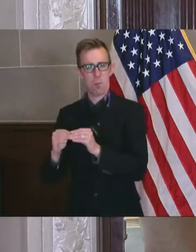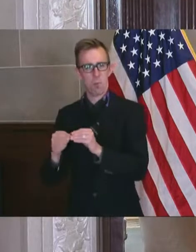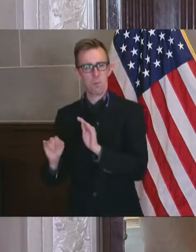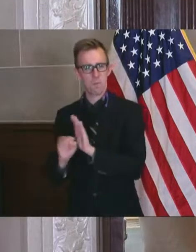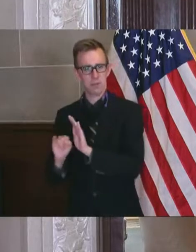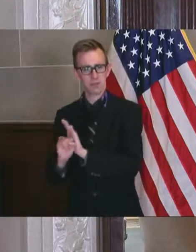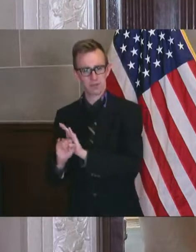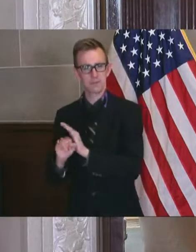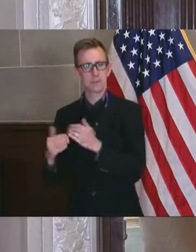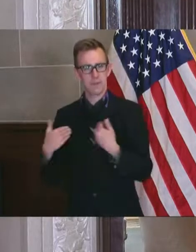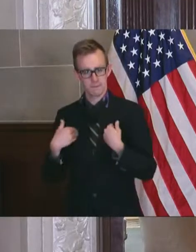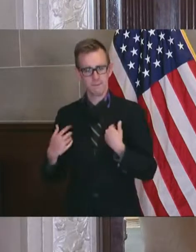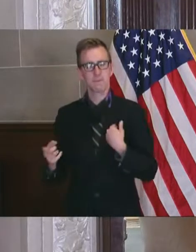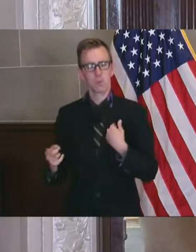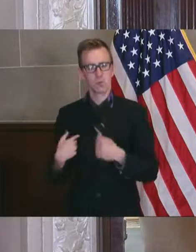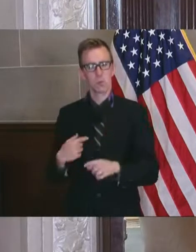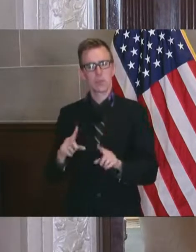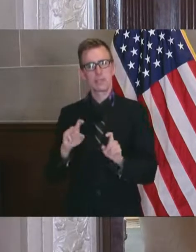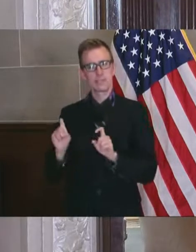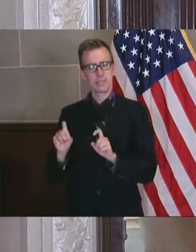tested 614